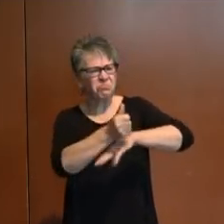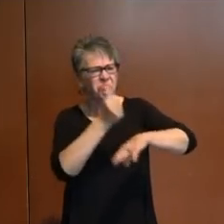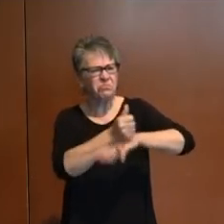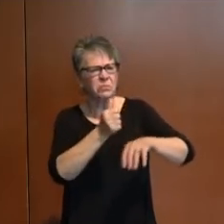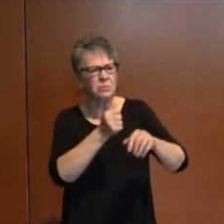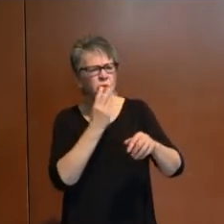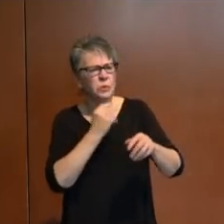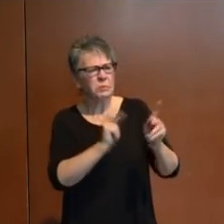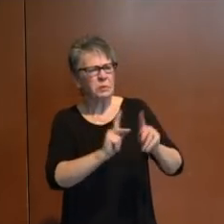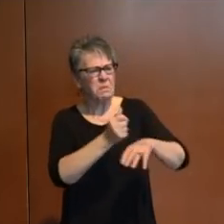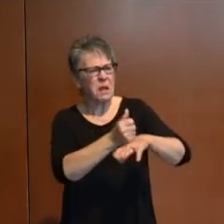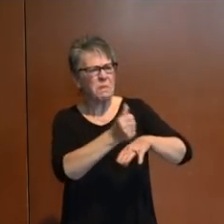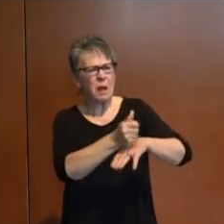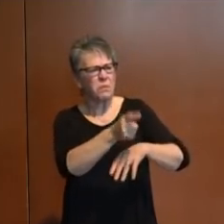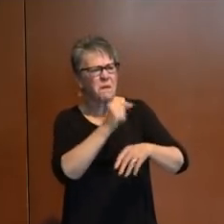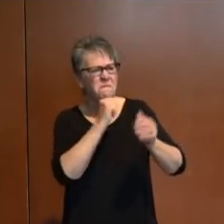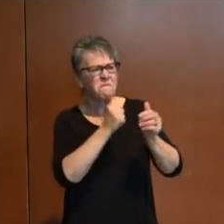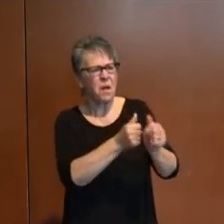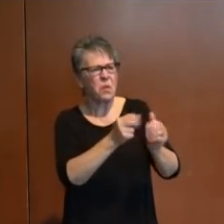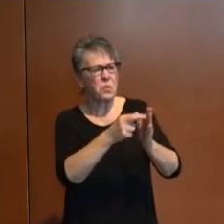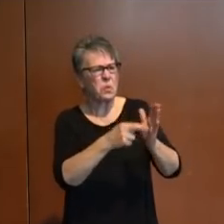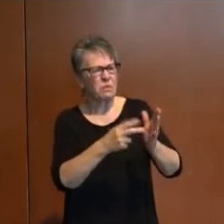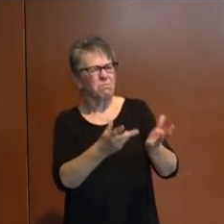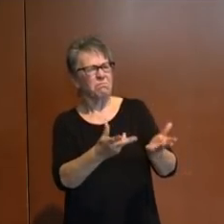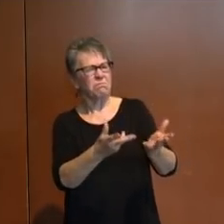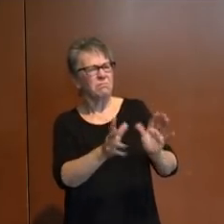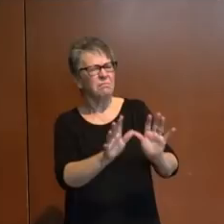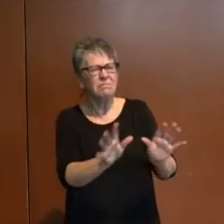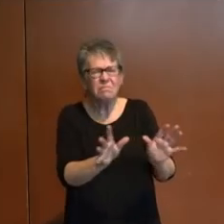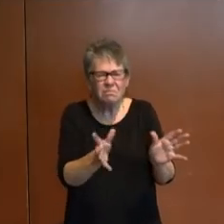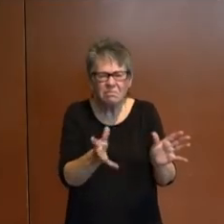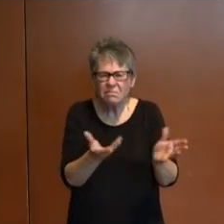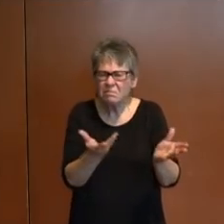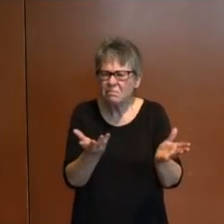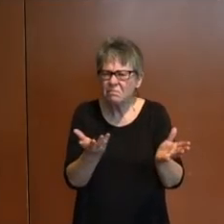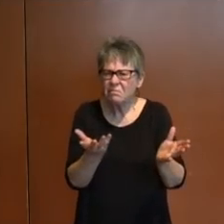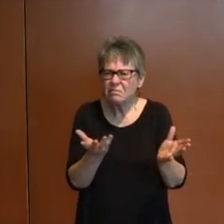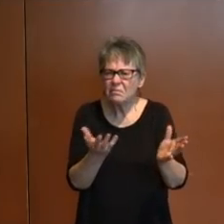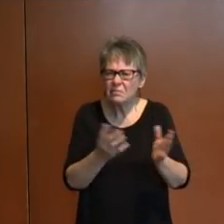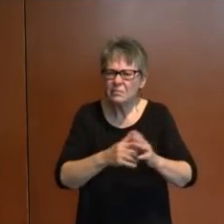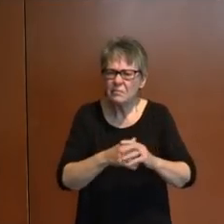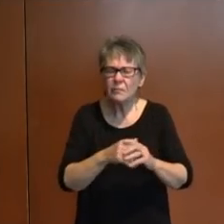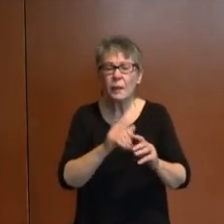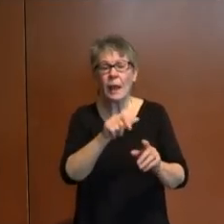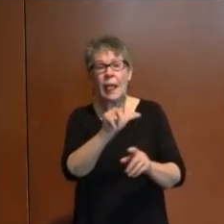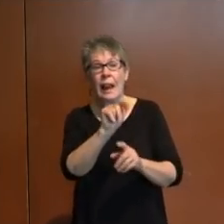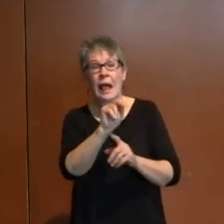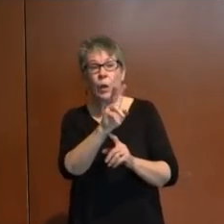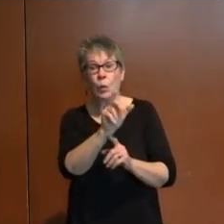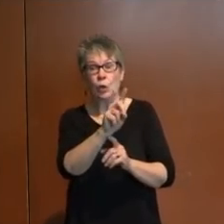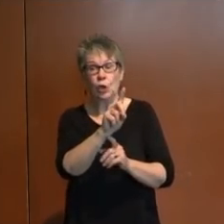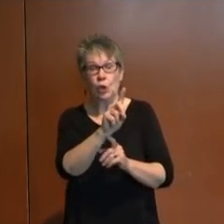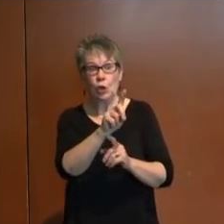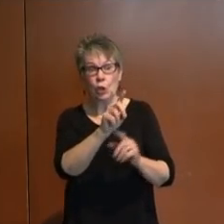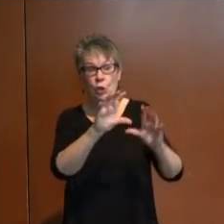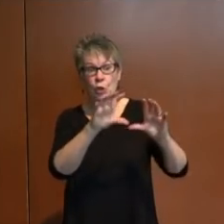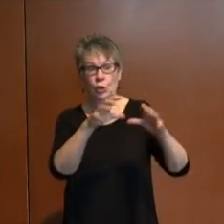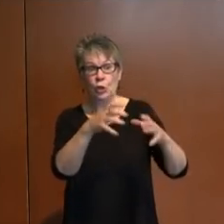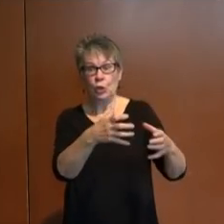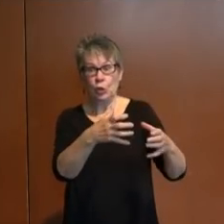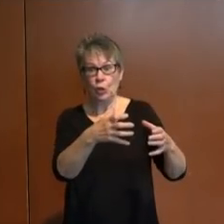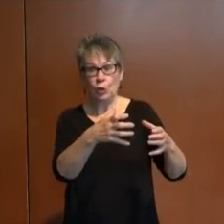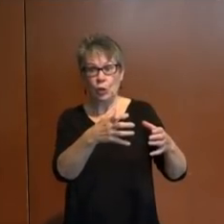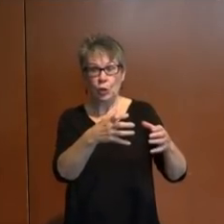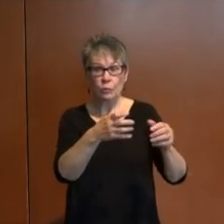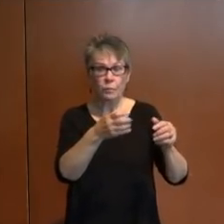in Lakewood, in a community that is enormous and the fastest growing community in our state, where the overwhelming